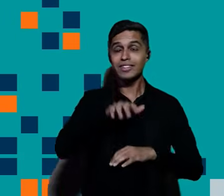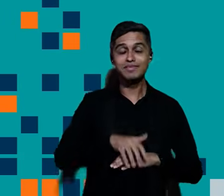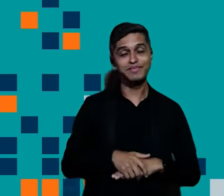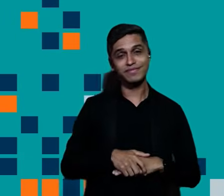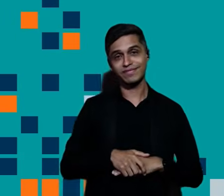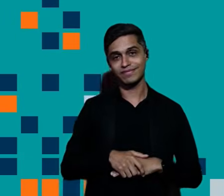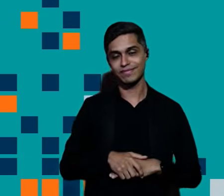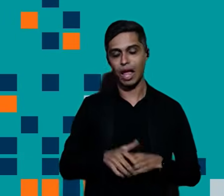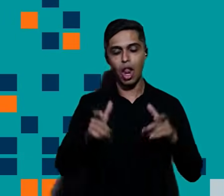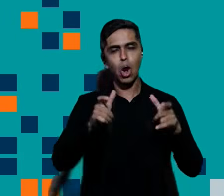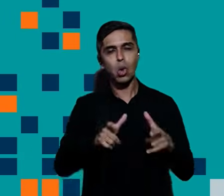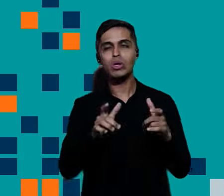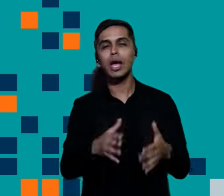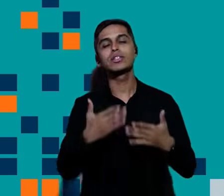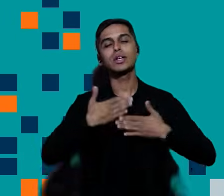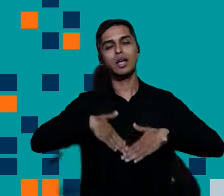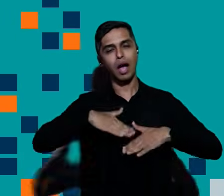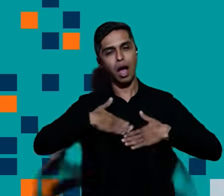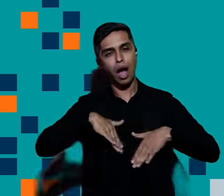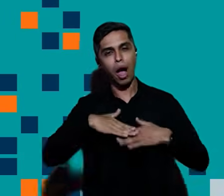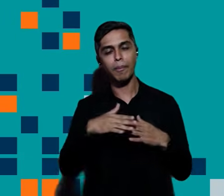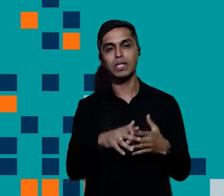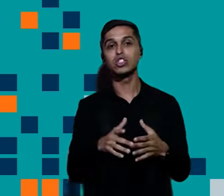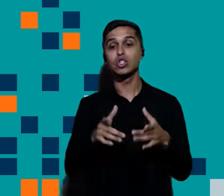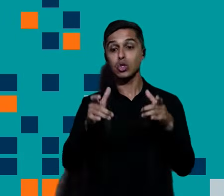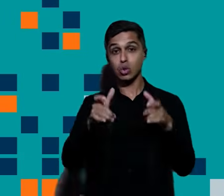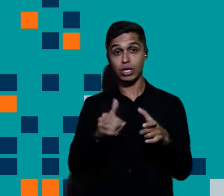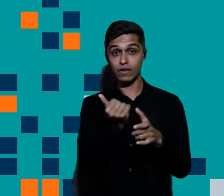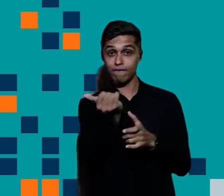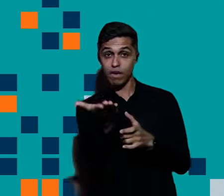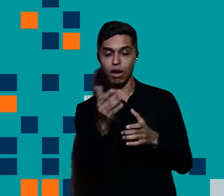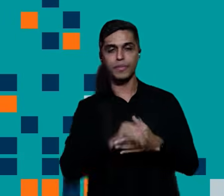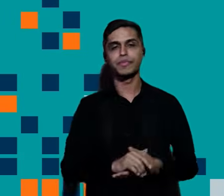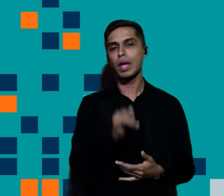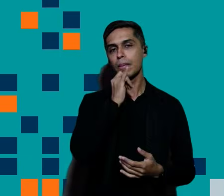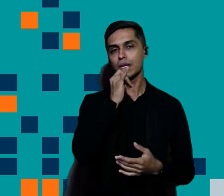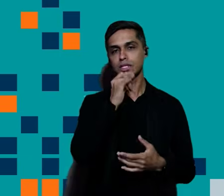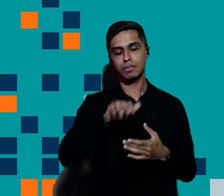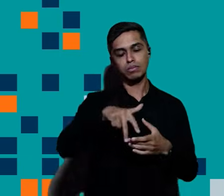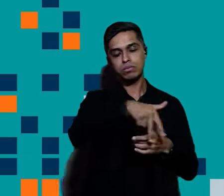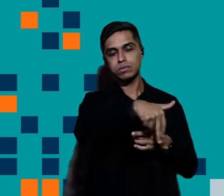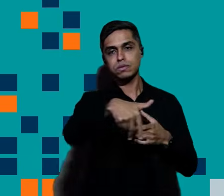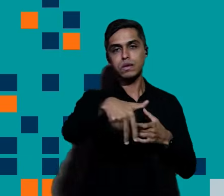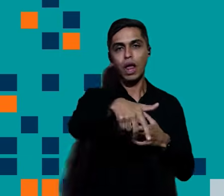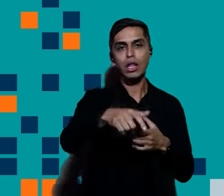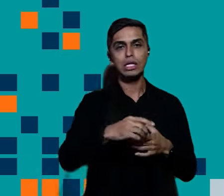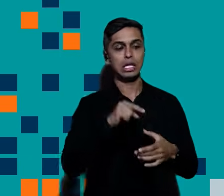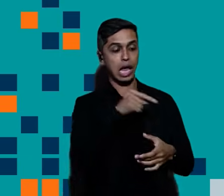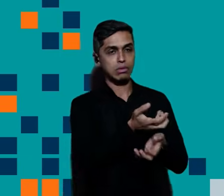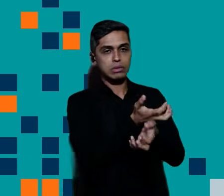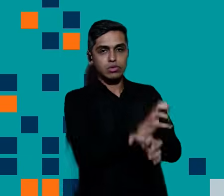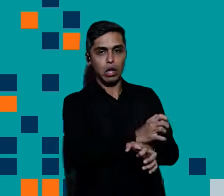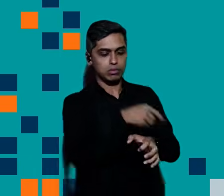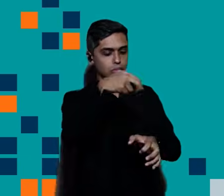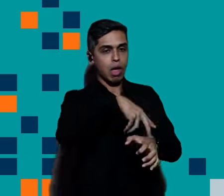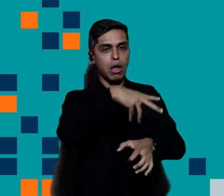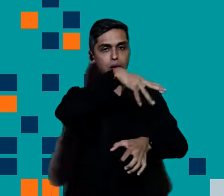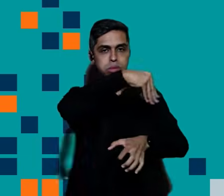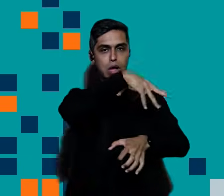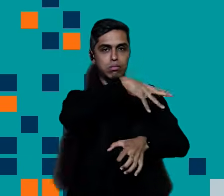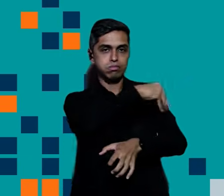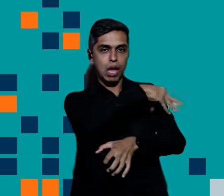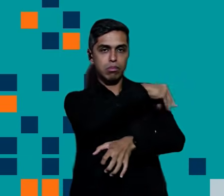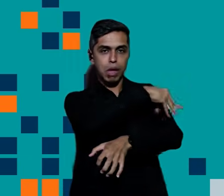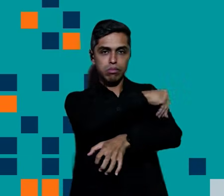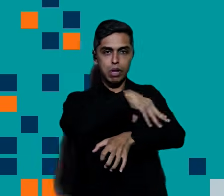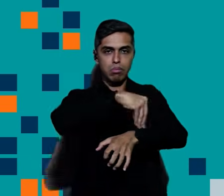bottom, this is when you walk out of radiation treatment, which is usually some of the worst time that you're going through in your life. When